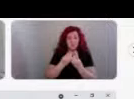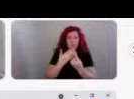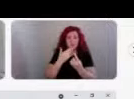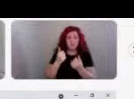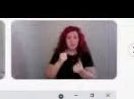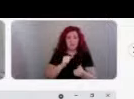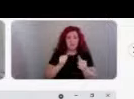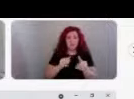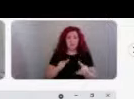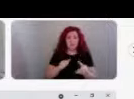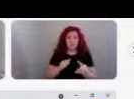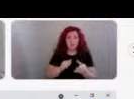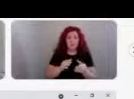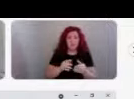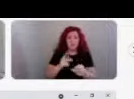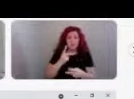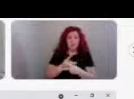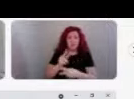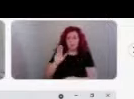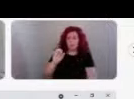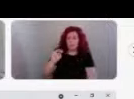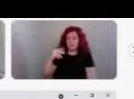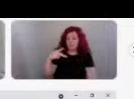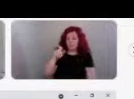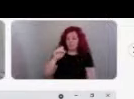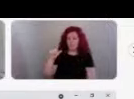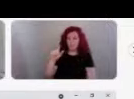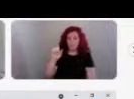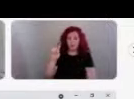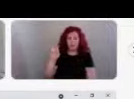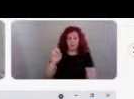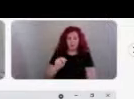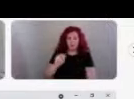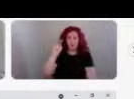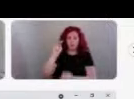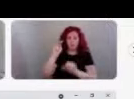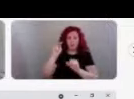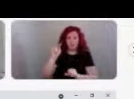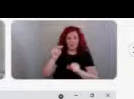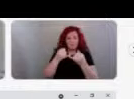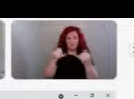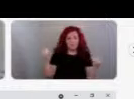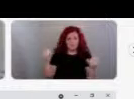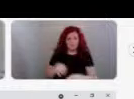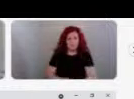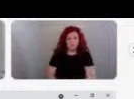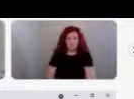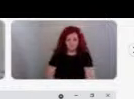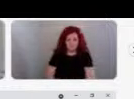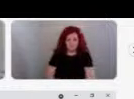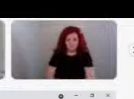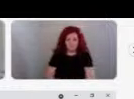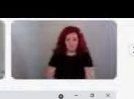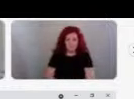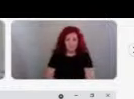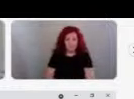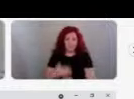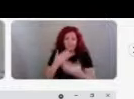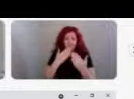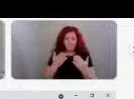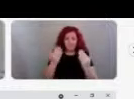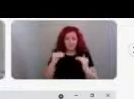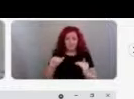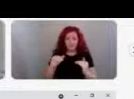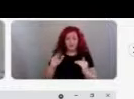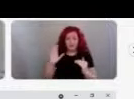do that is to keep campbell avenue as a north south dividing thank you our next speaker is roy murdery